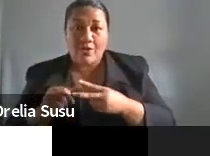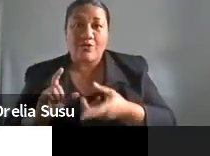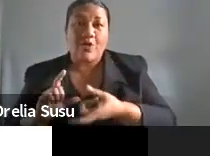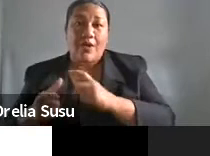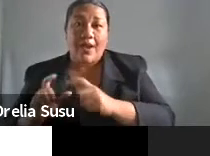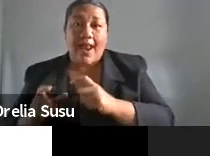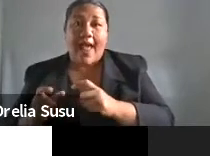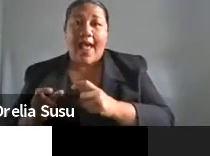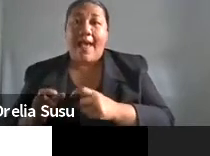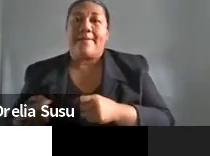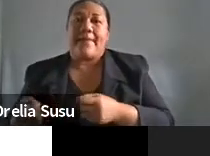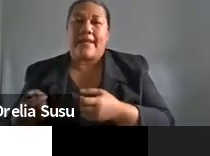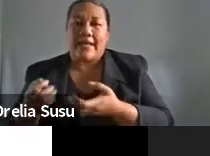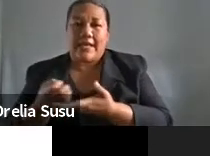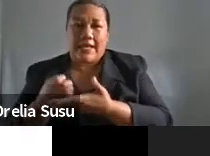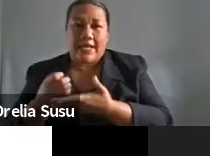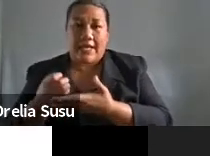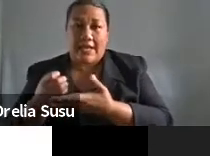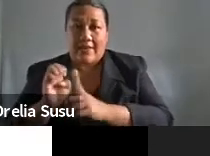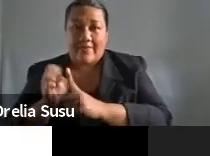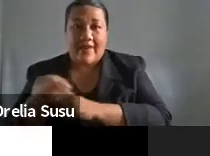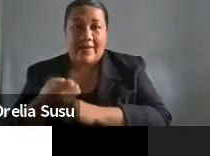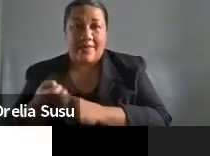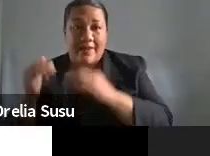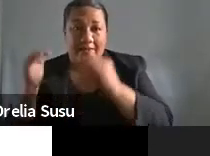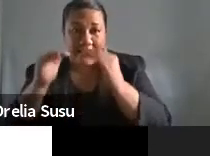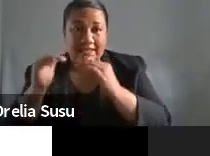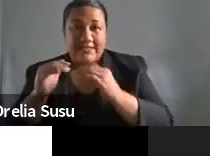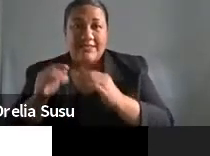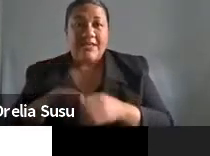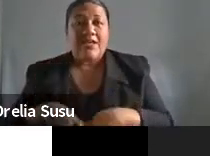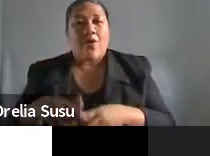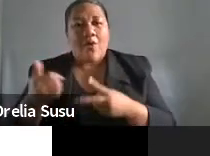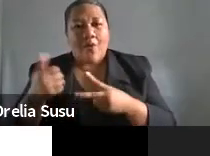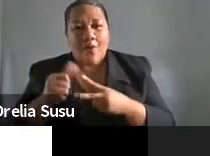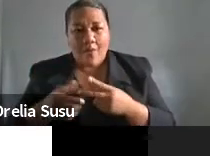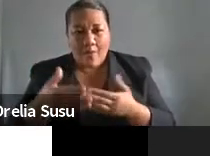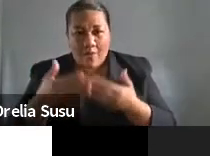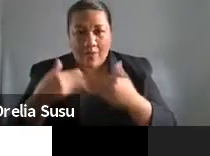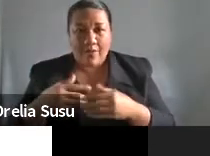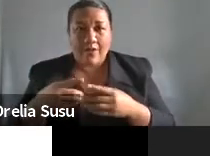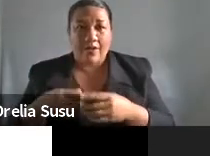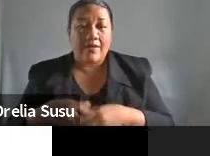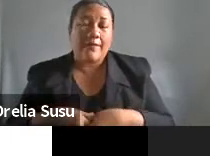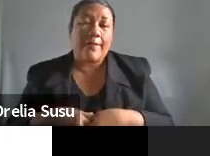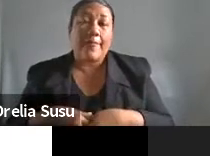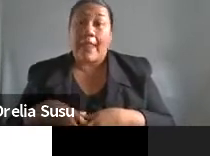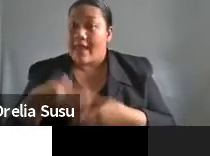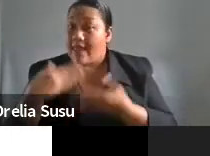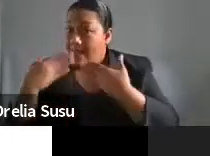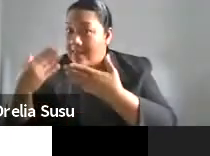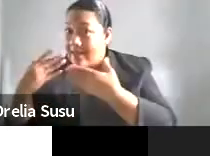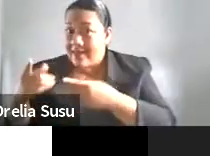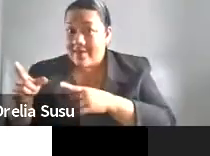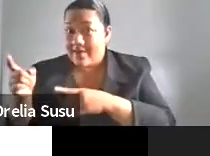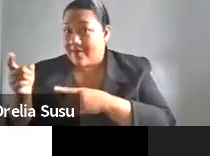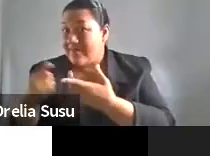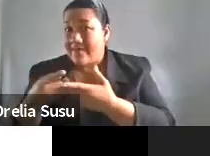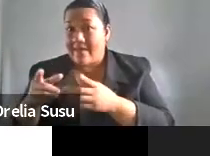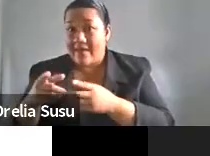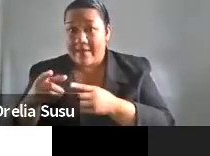hence why we've been part of this session. And we thanks to also to PIKEN really in the partnership. Work stream three is about